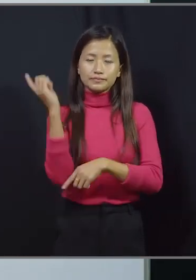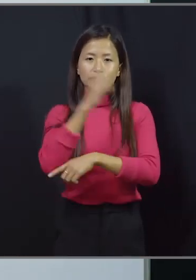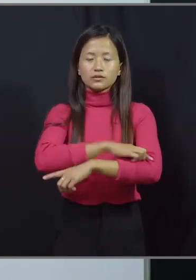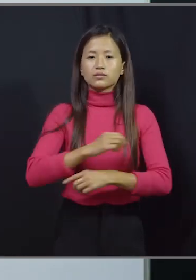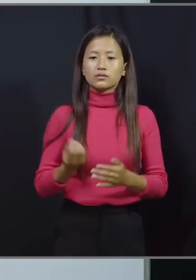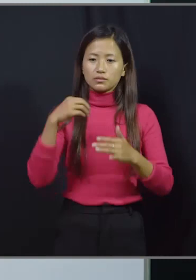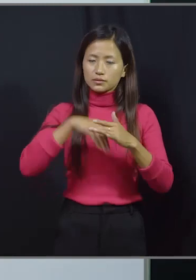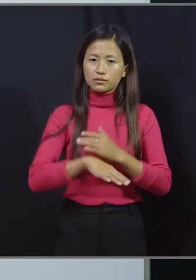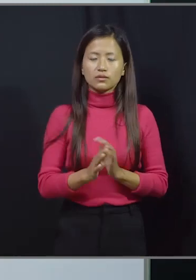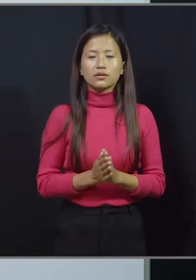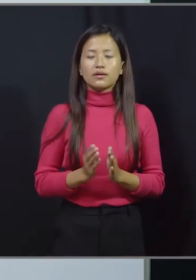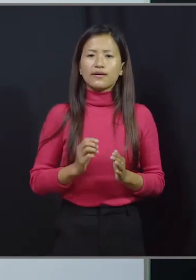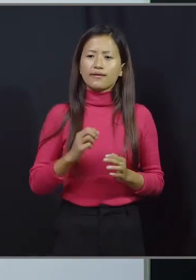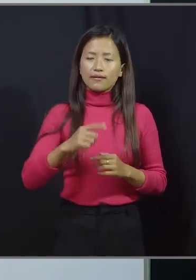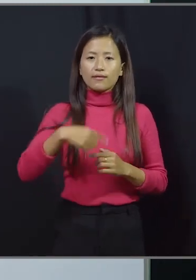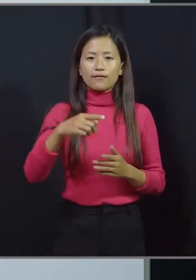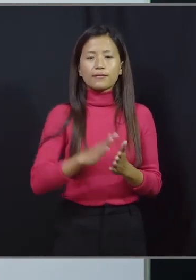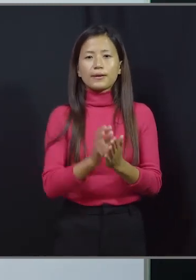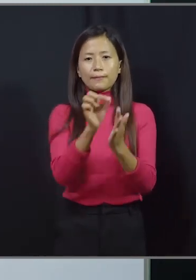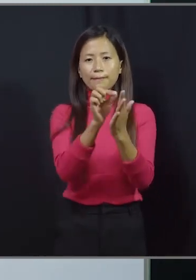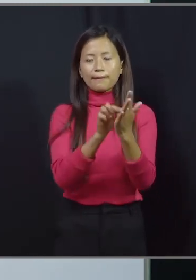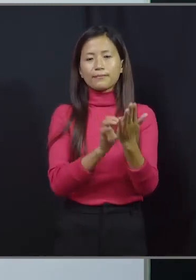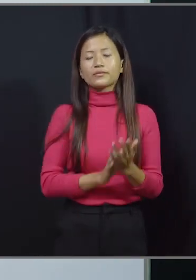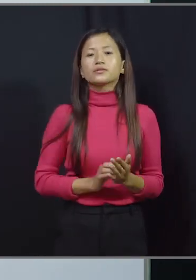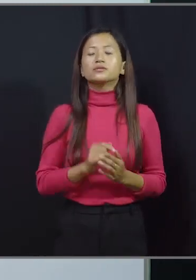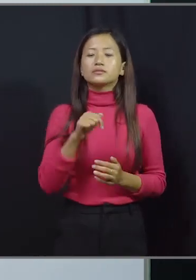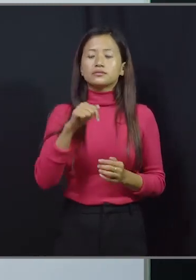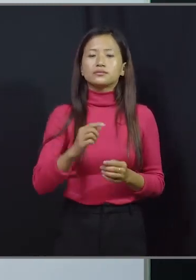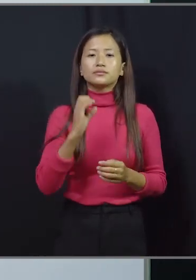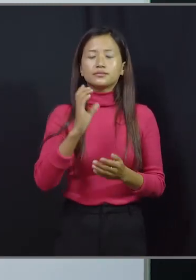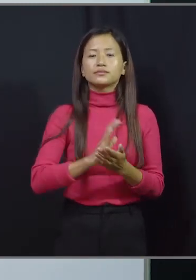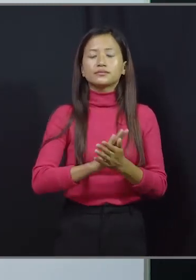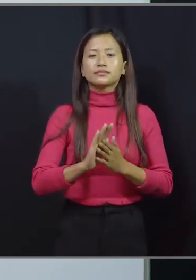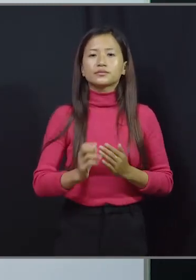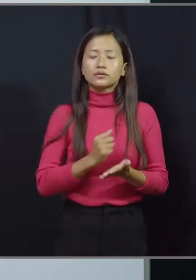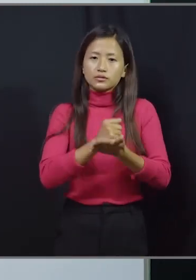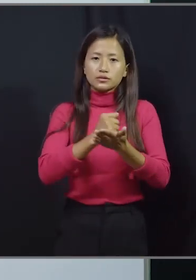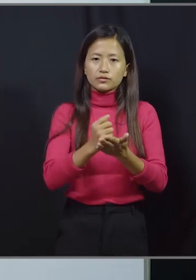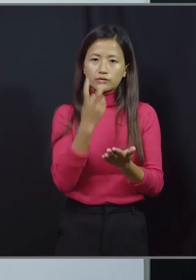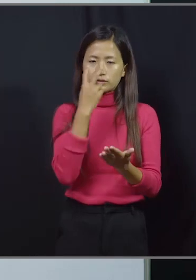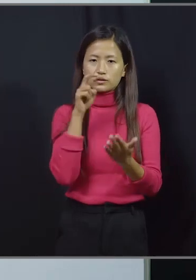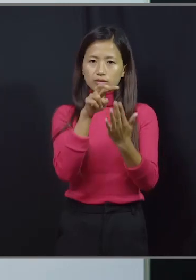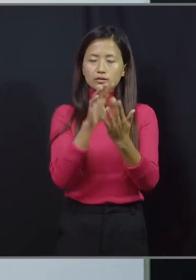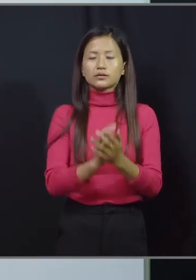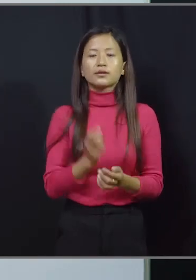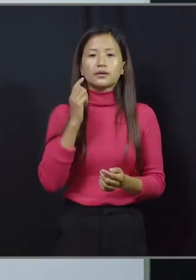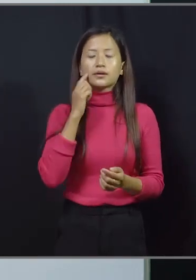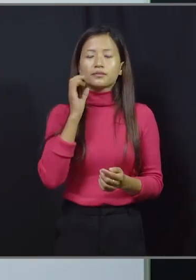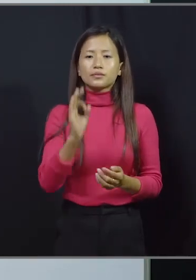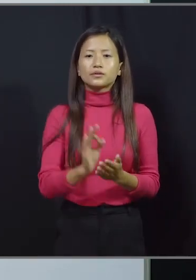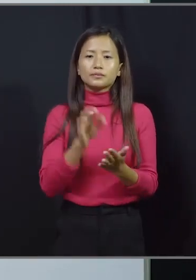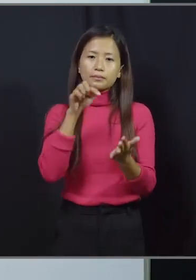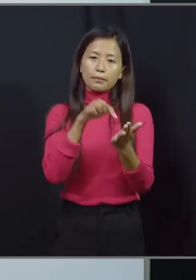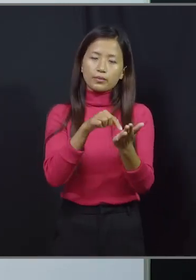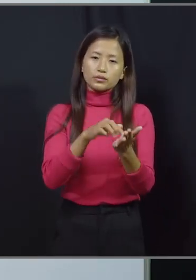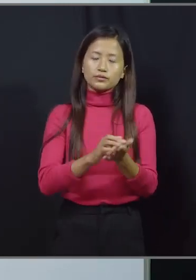not go into every minute detail of this chapter, yet I will try to focus on the important points